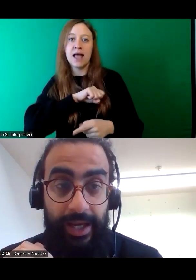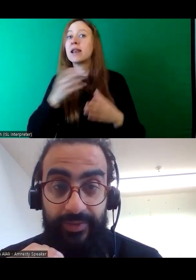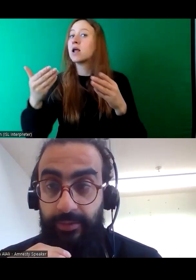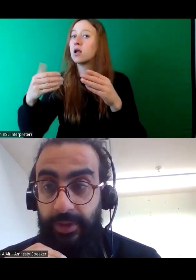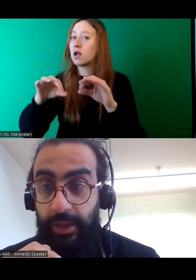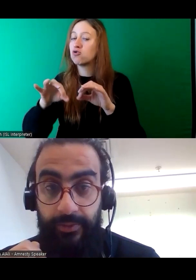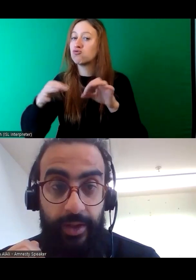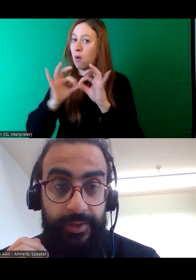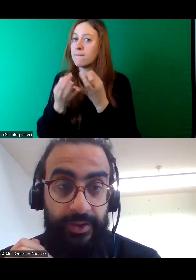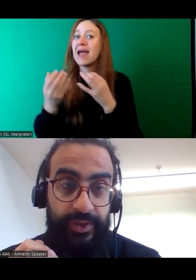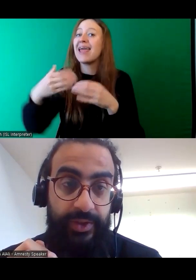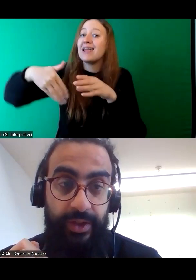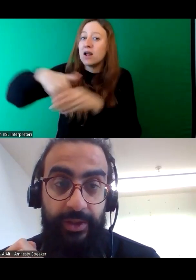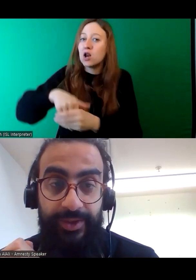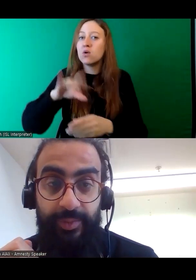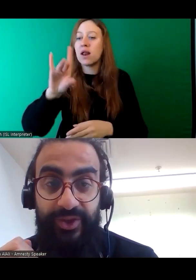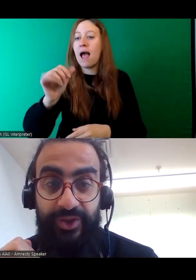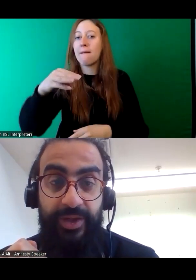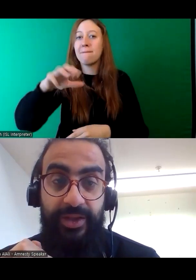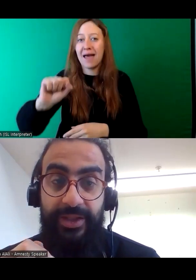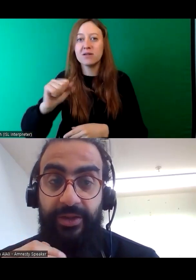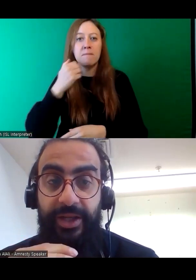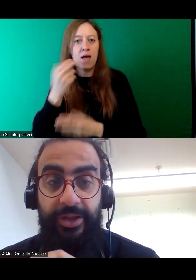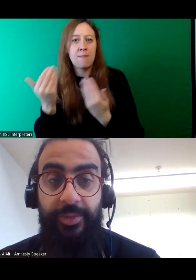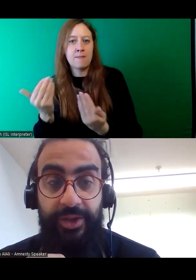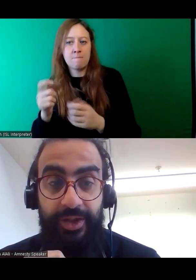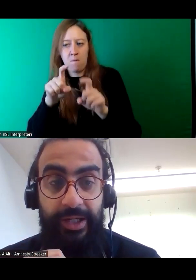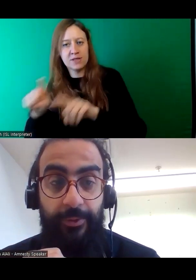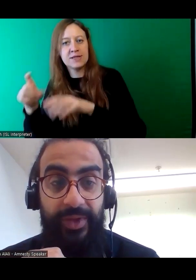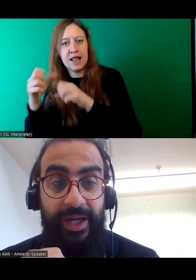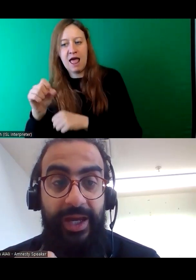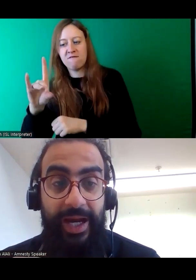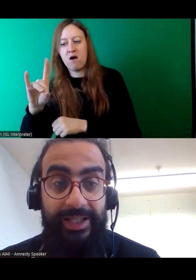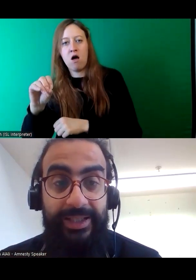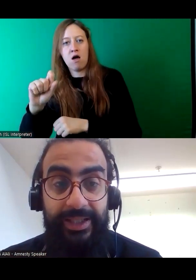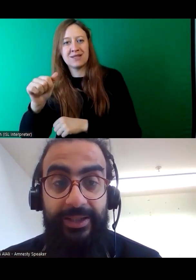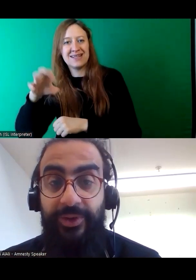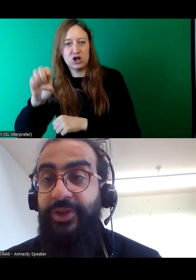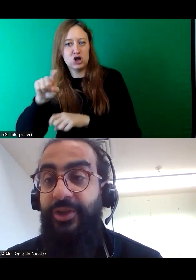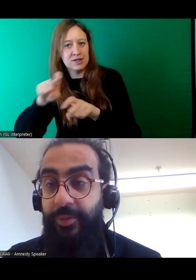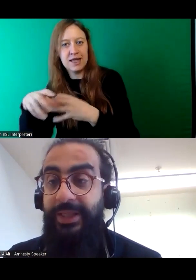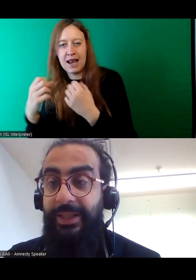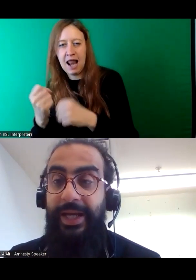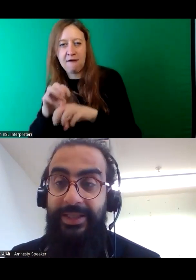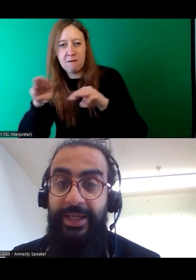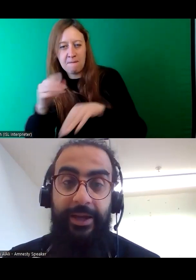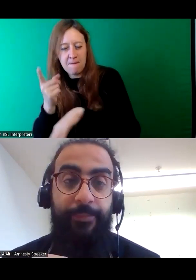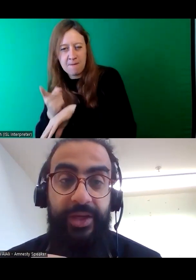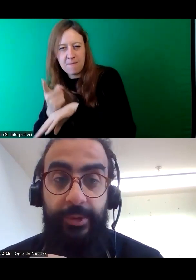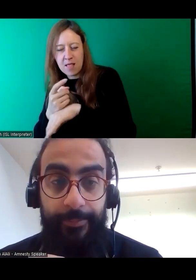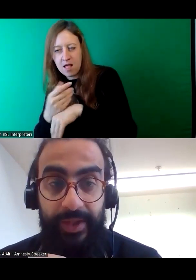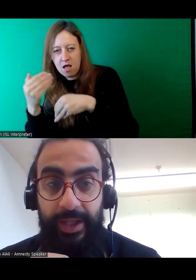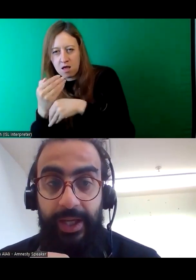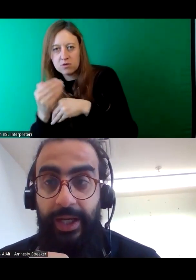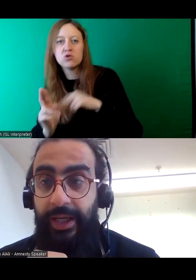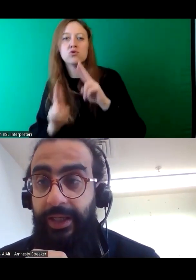that's having a lot of the hostages, Israeli ones, must respect this international humanitarian law and cease to indiscriminately attack